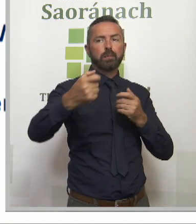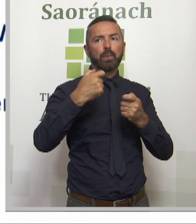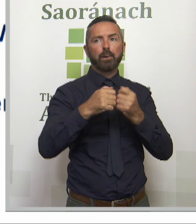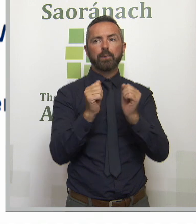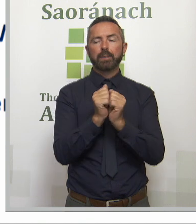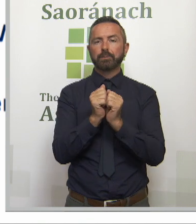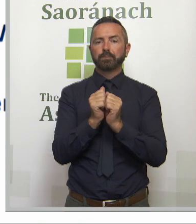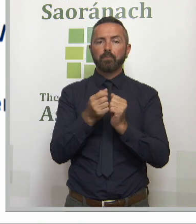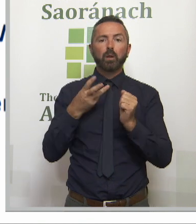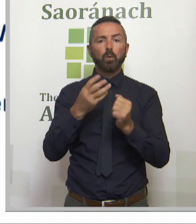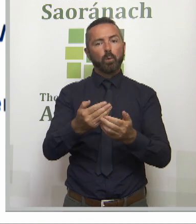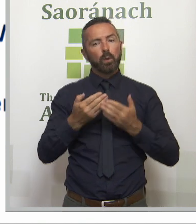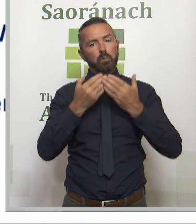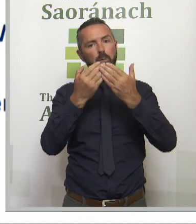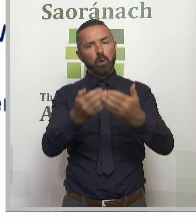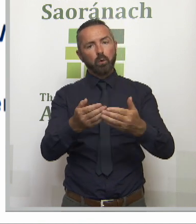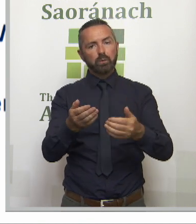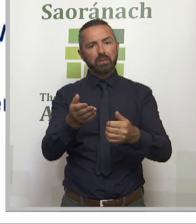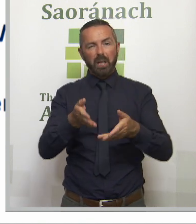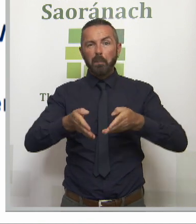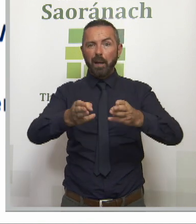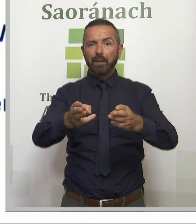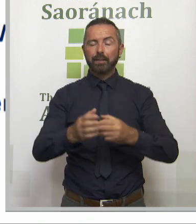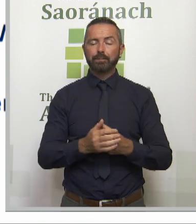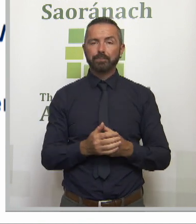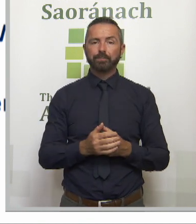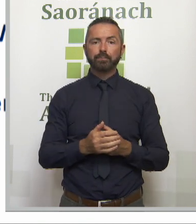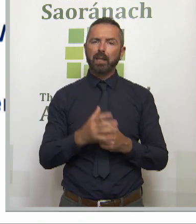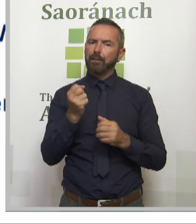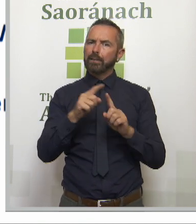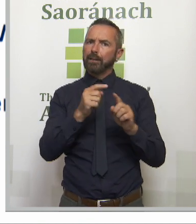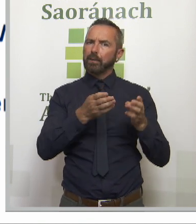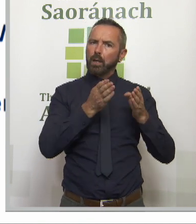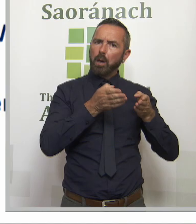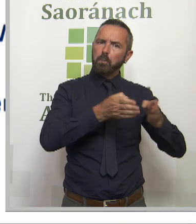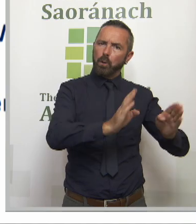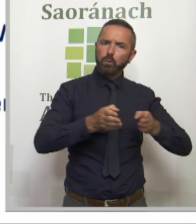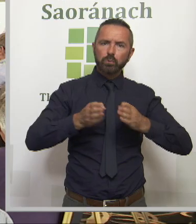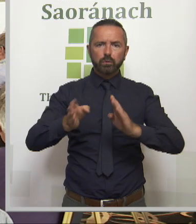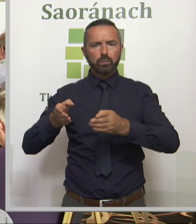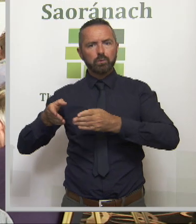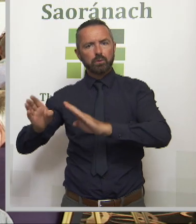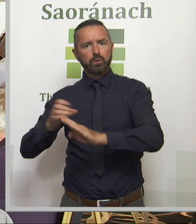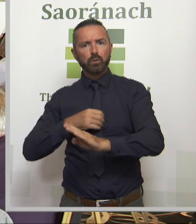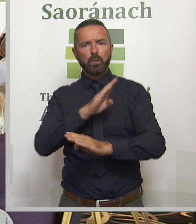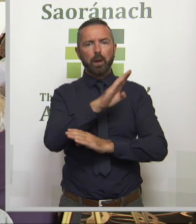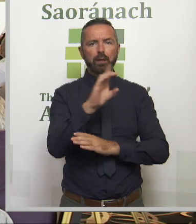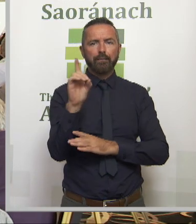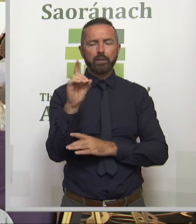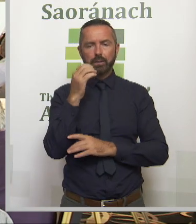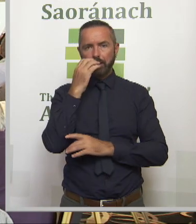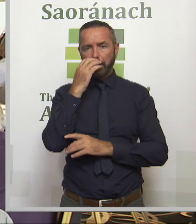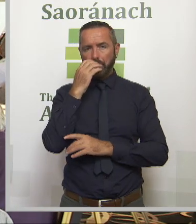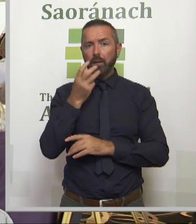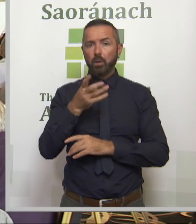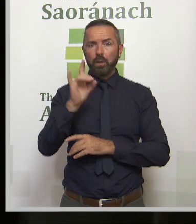of going about our work. So just to say, there are differing approaches to biodiversity, and you're hearing all of them,